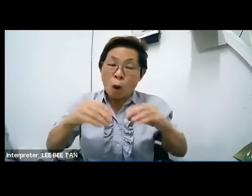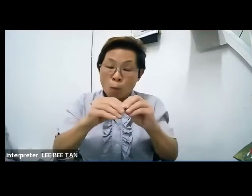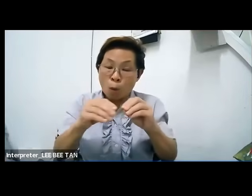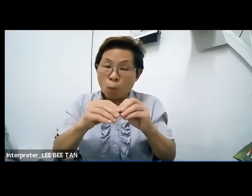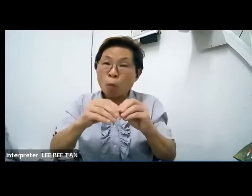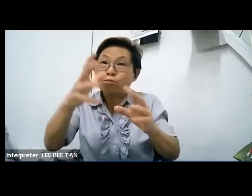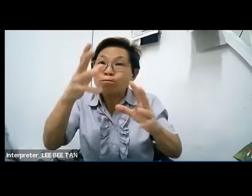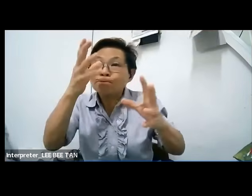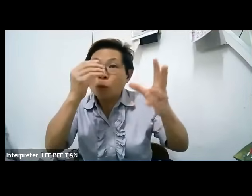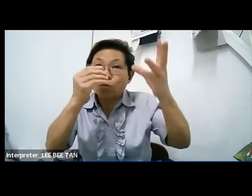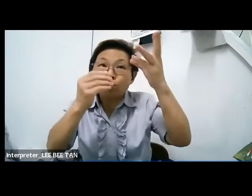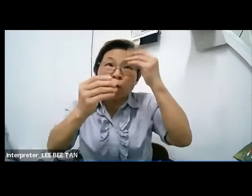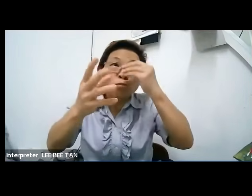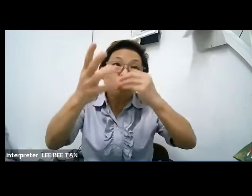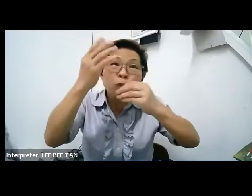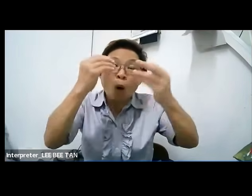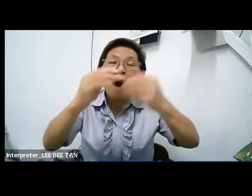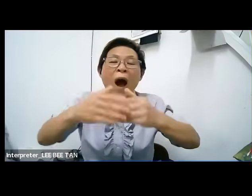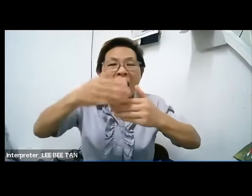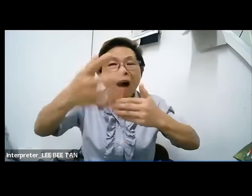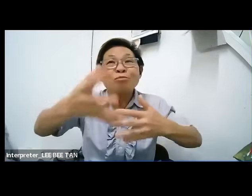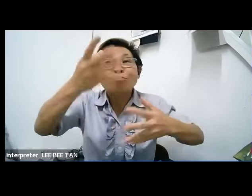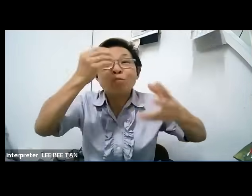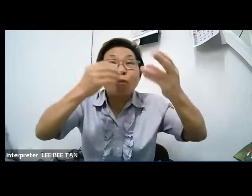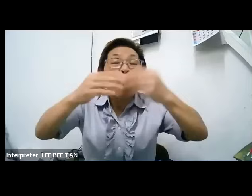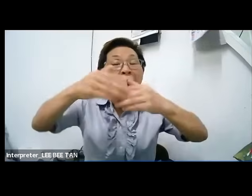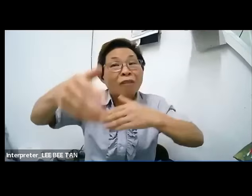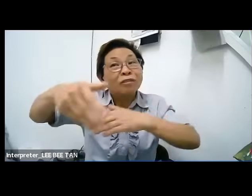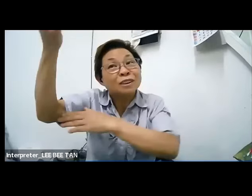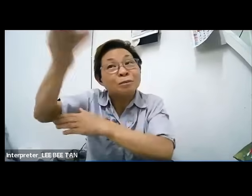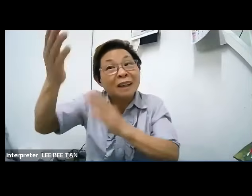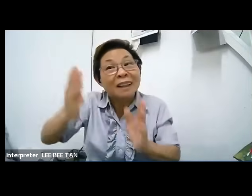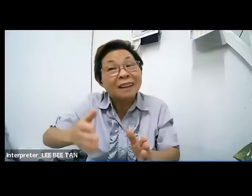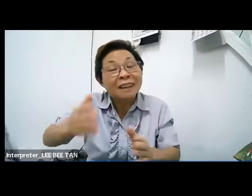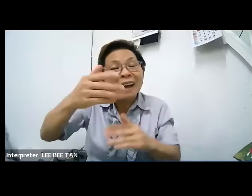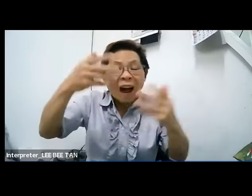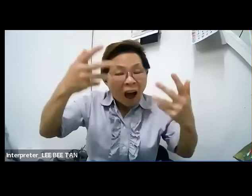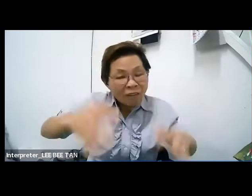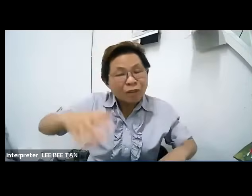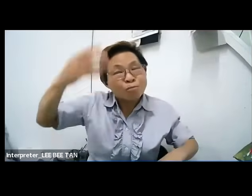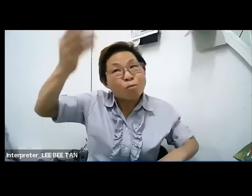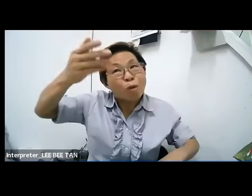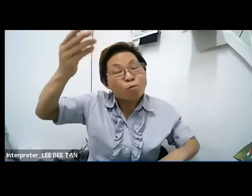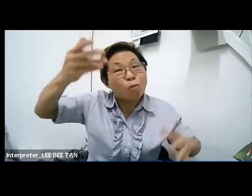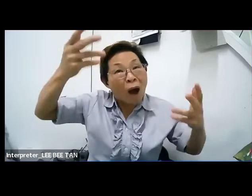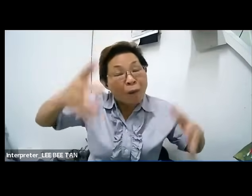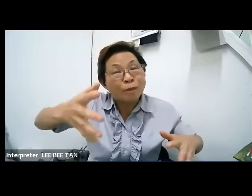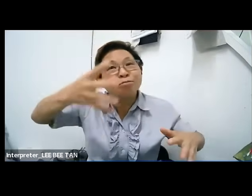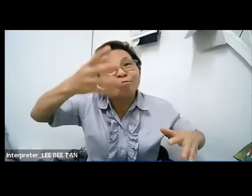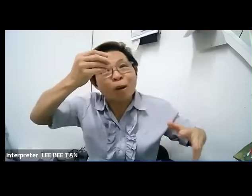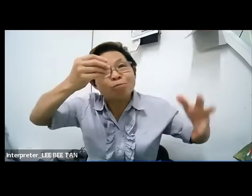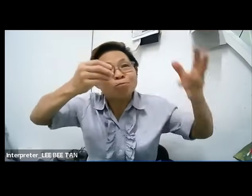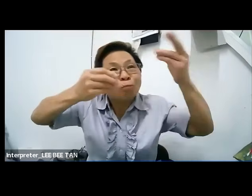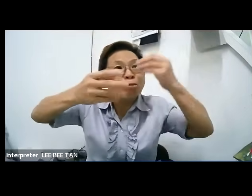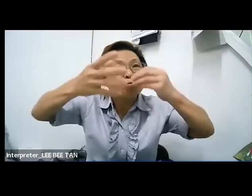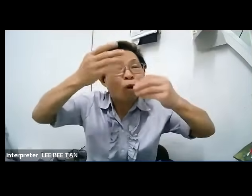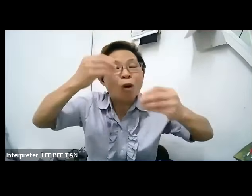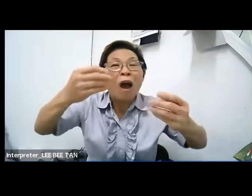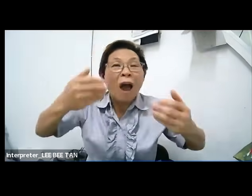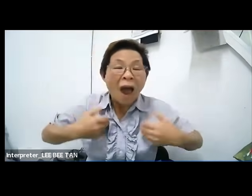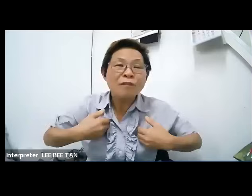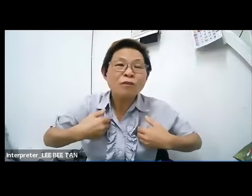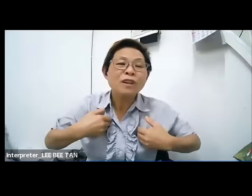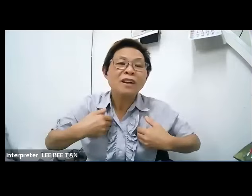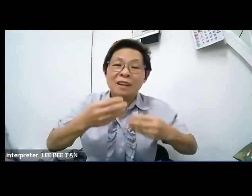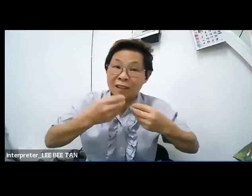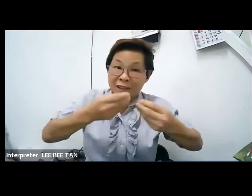input after our speakers present. We provide question and answer